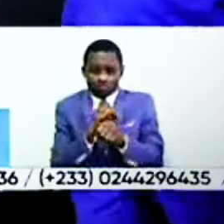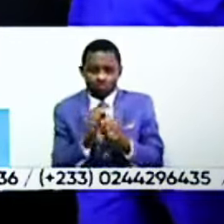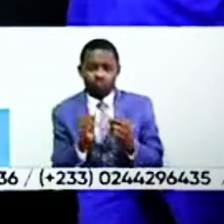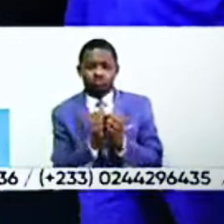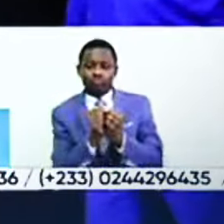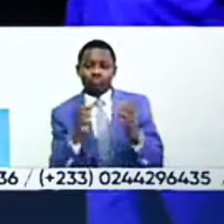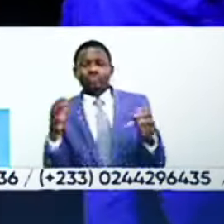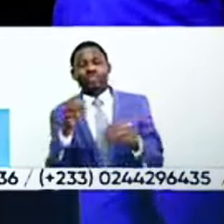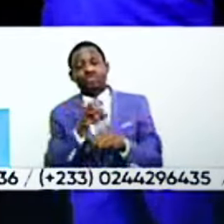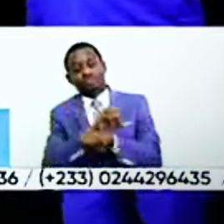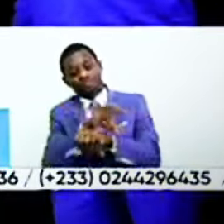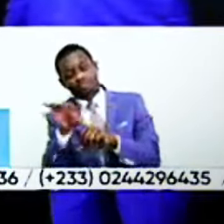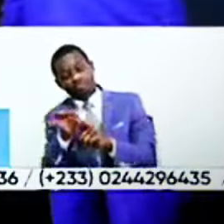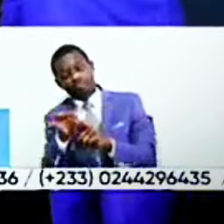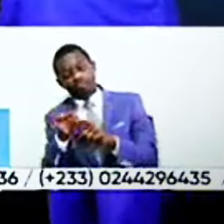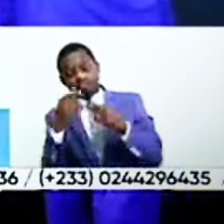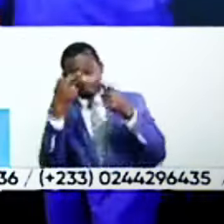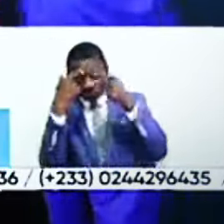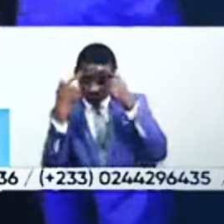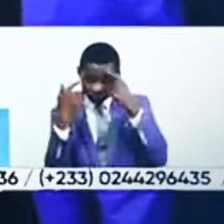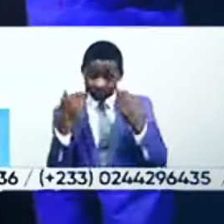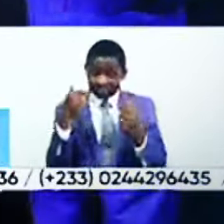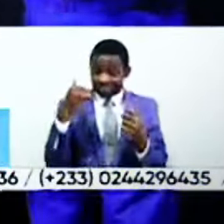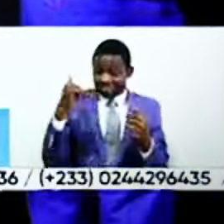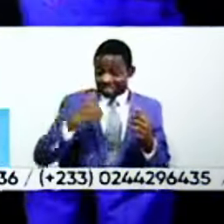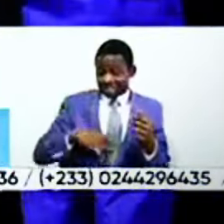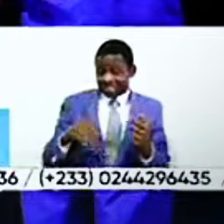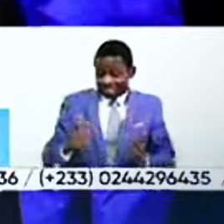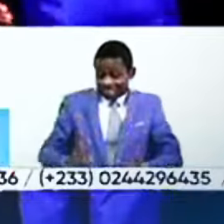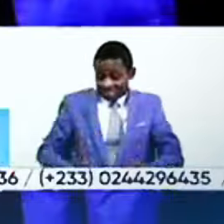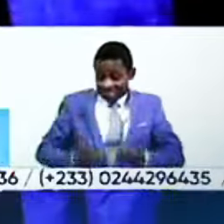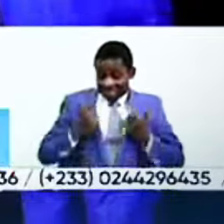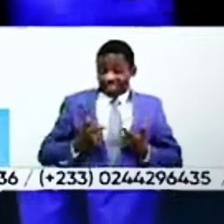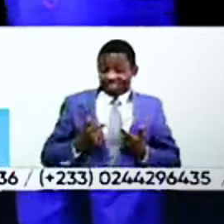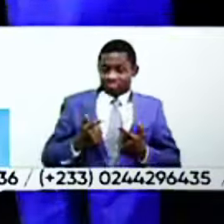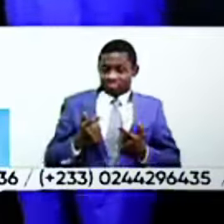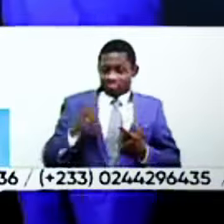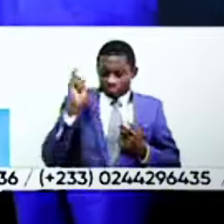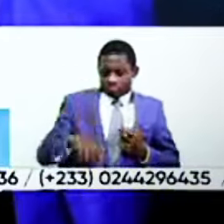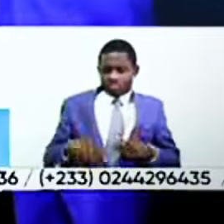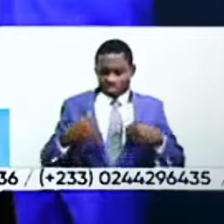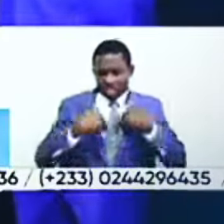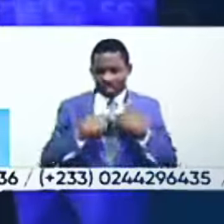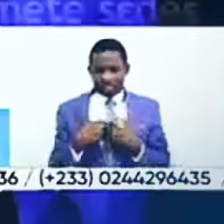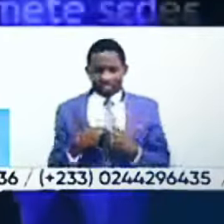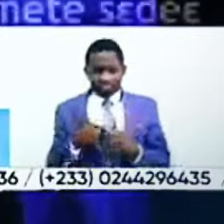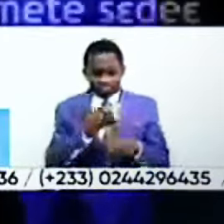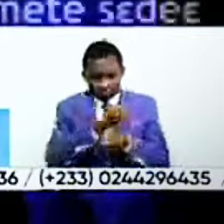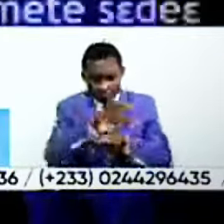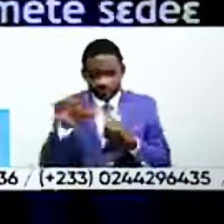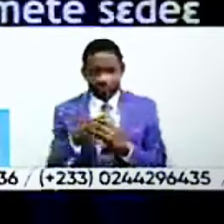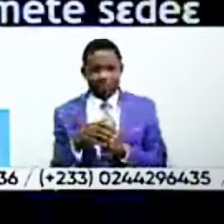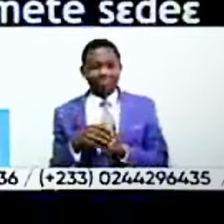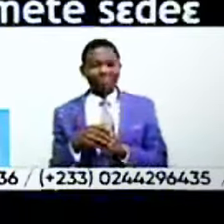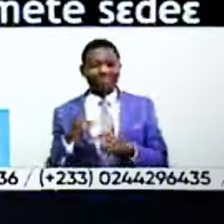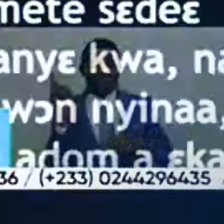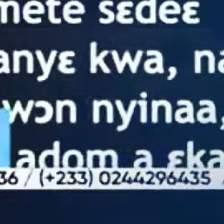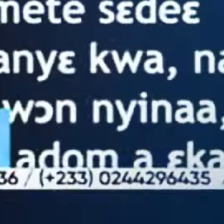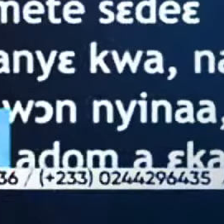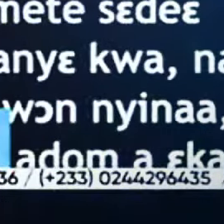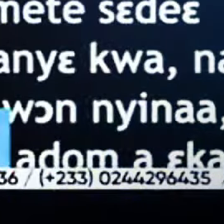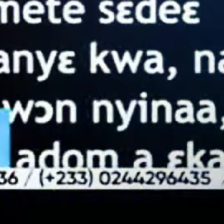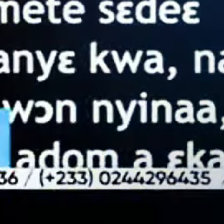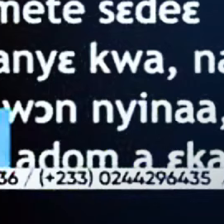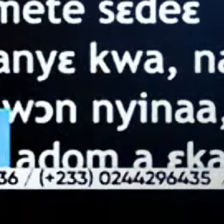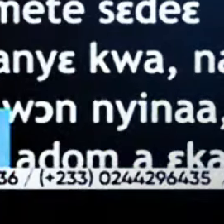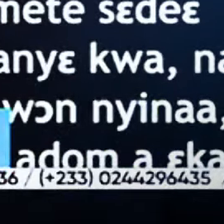Grace, eternal life, should produce effects. See, you can't say, I'm a Christian. Show